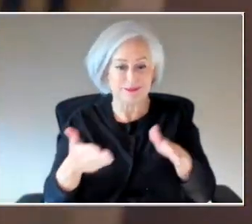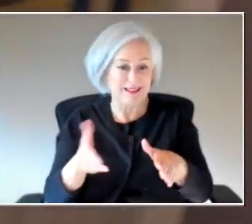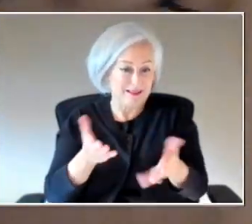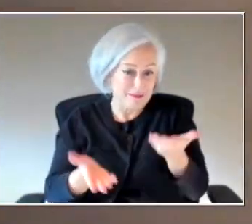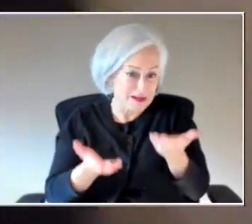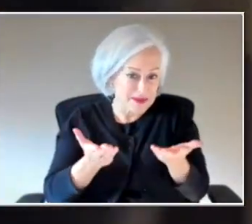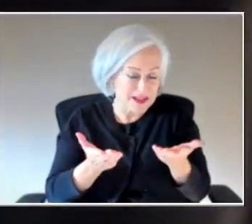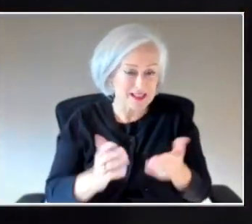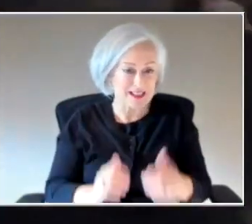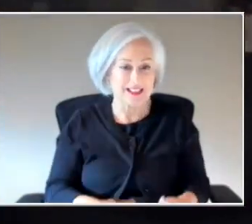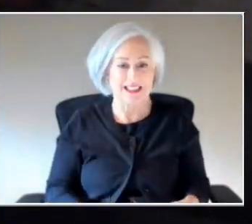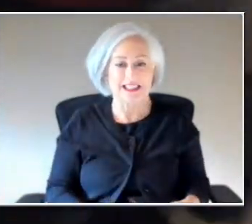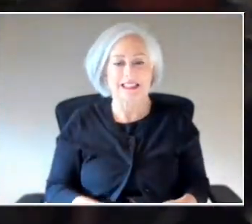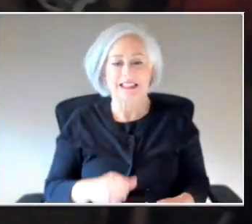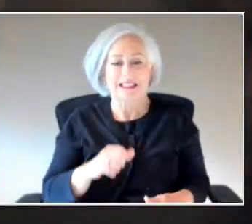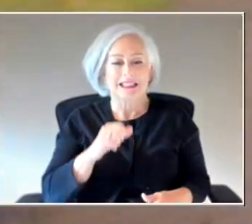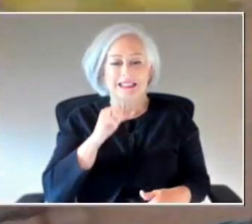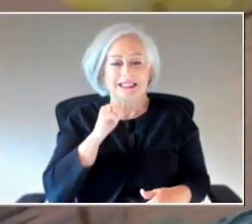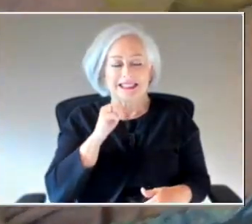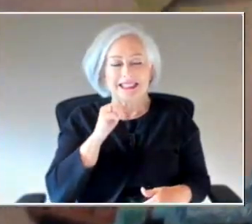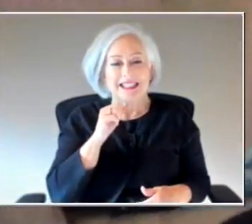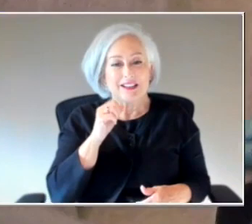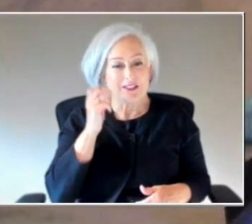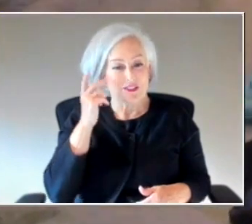I don't see him. It for Addie?